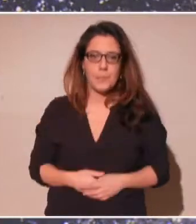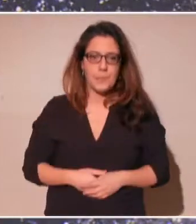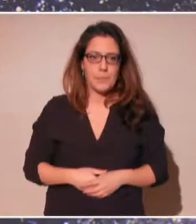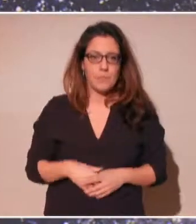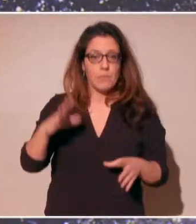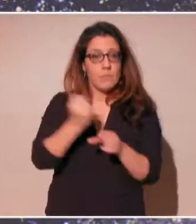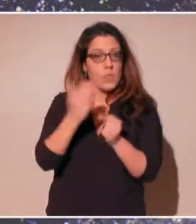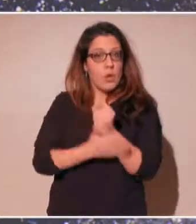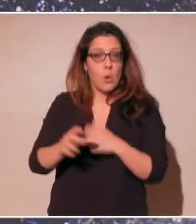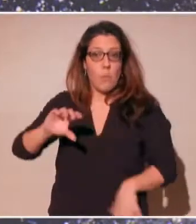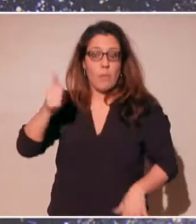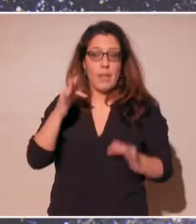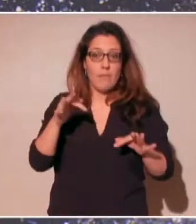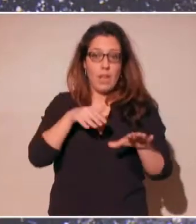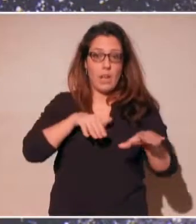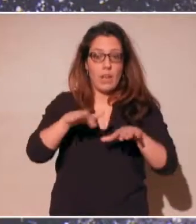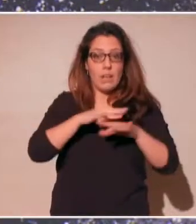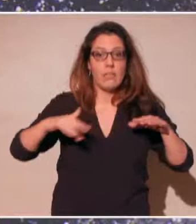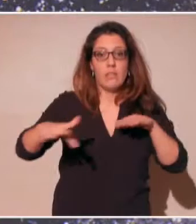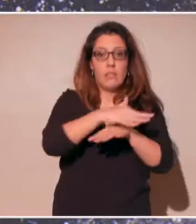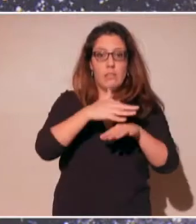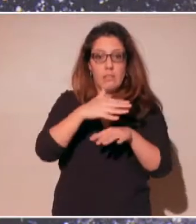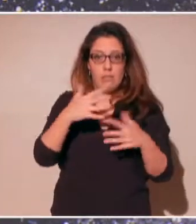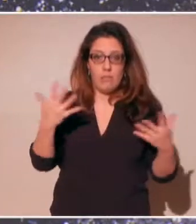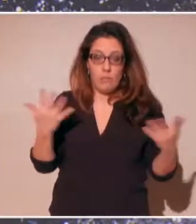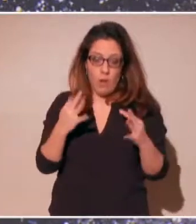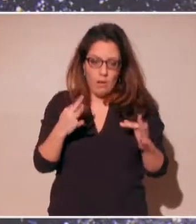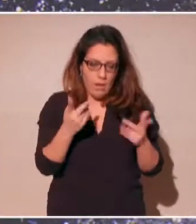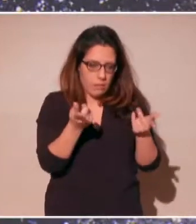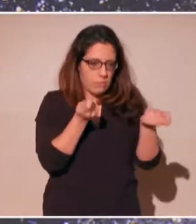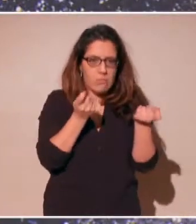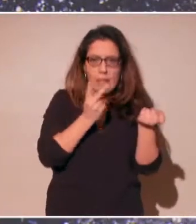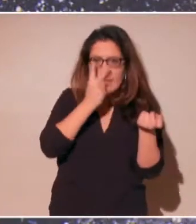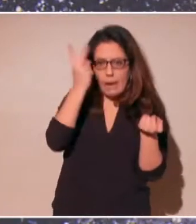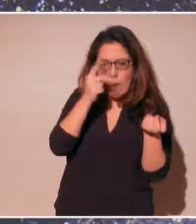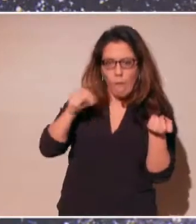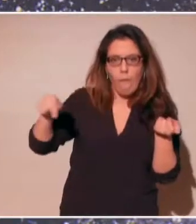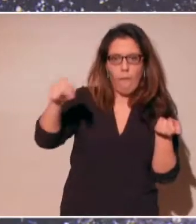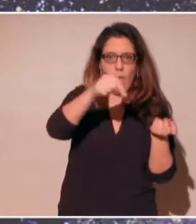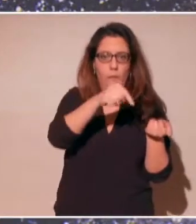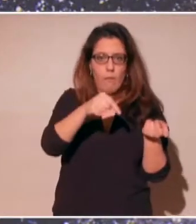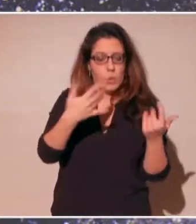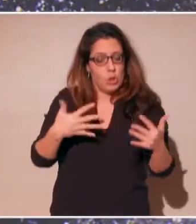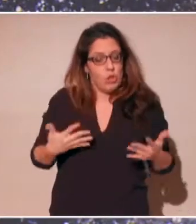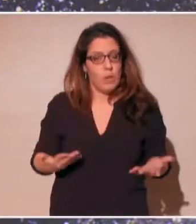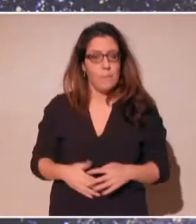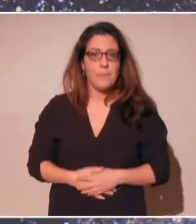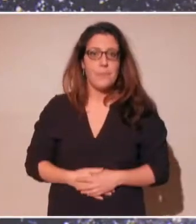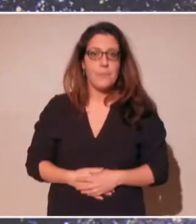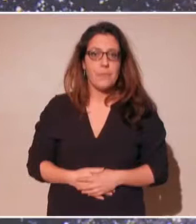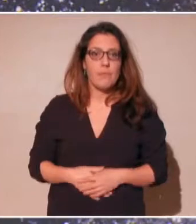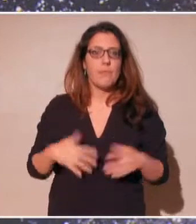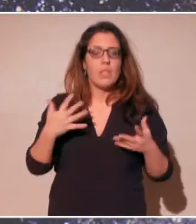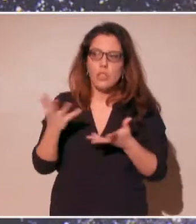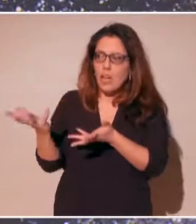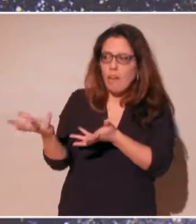grow. The first issue with AI is to find the right sort of talent. That is the challenge. We